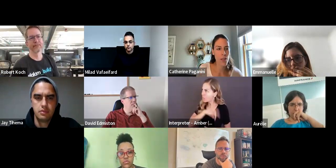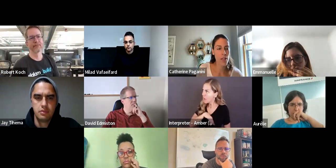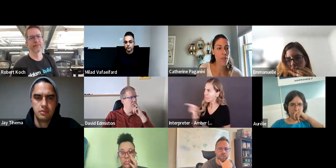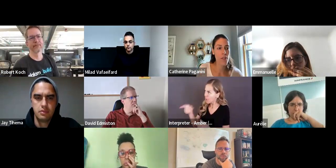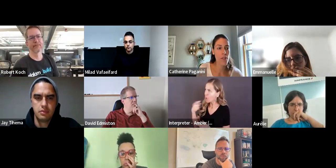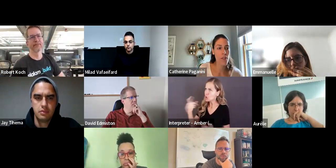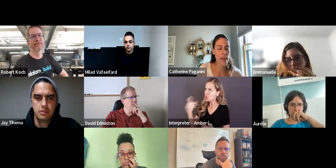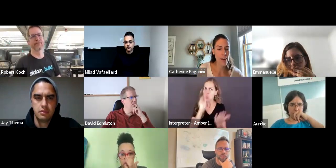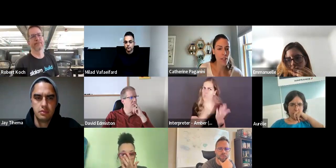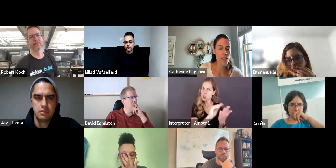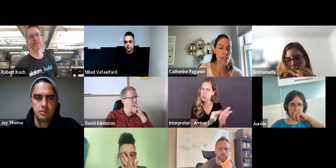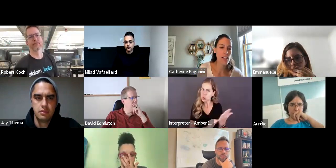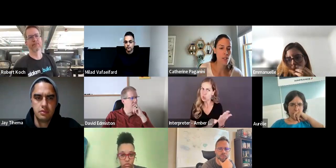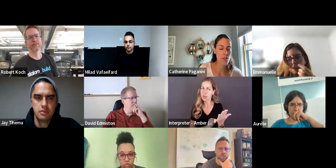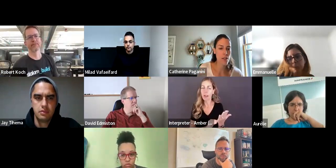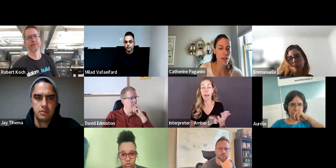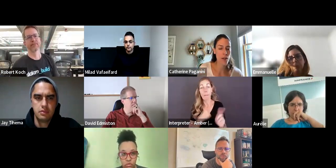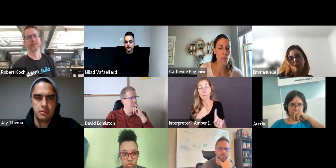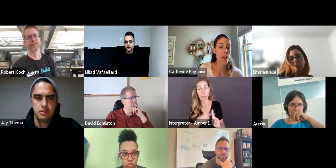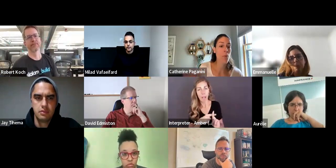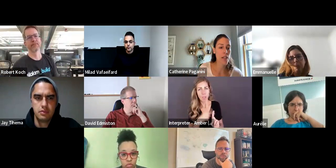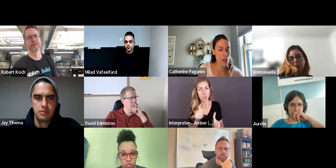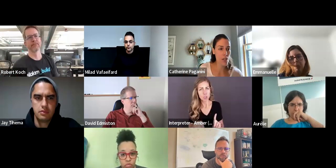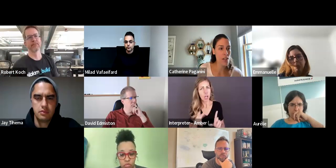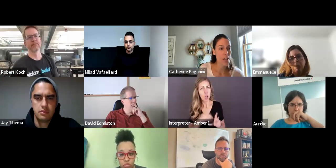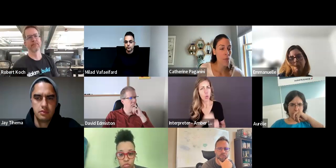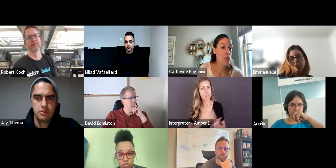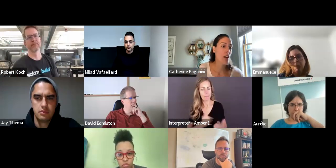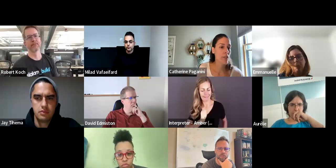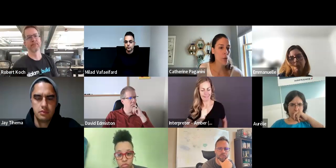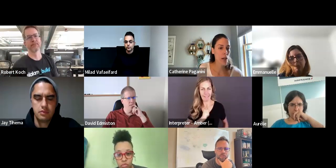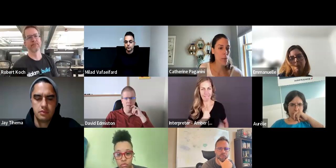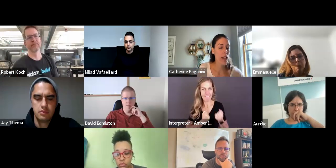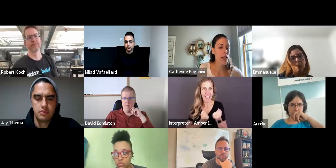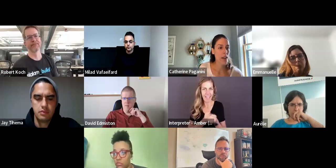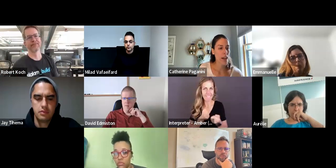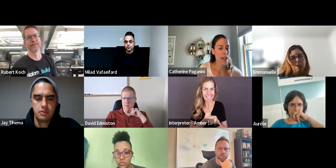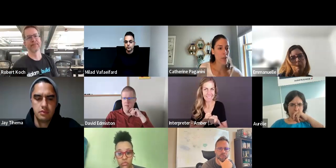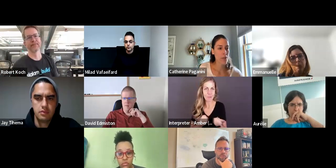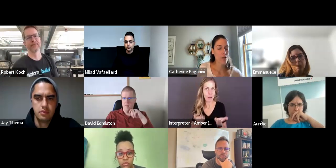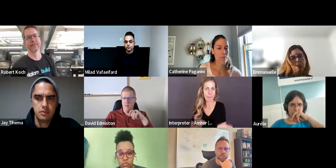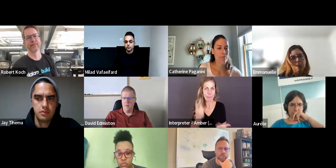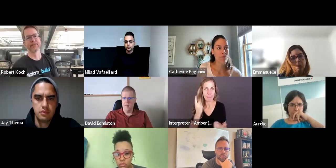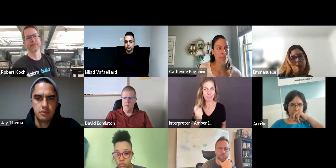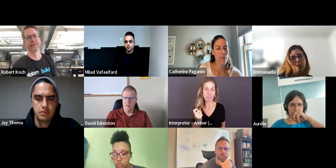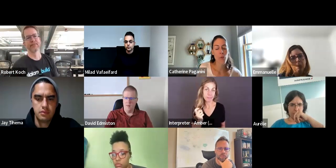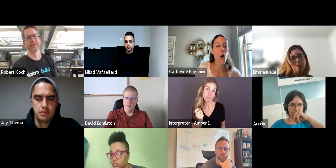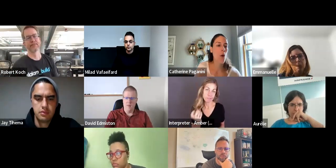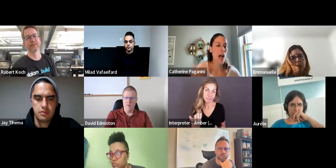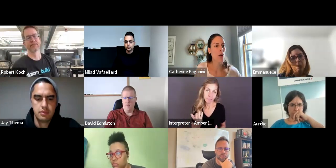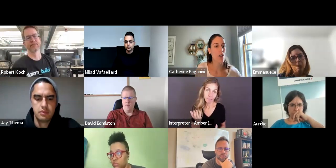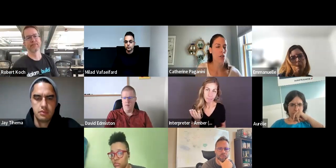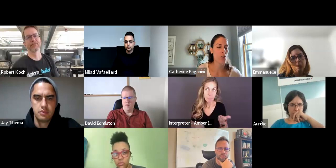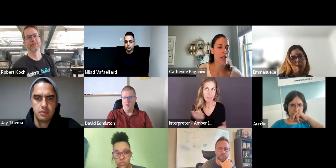include a little bit of self-advocacy recommendations, because not everyone may kind of